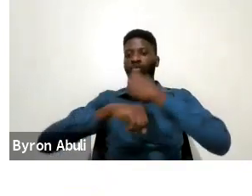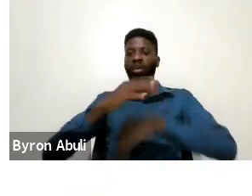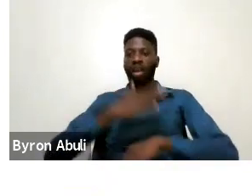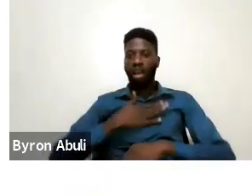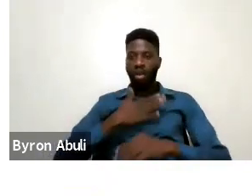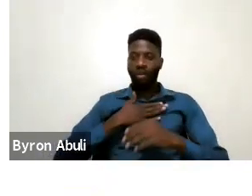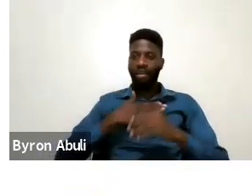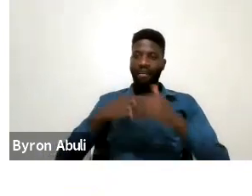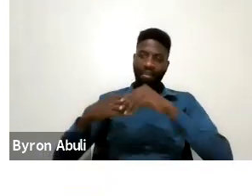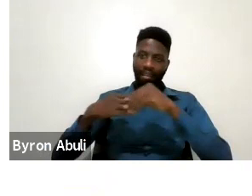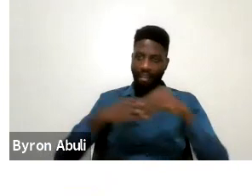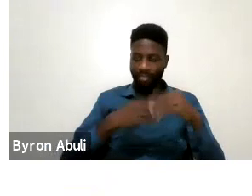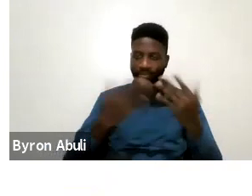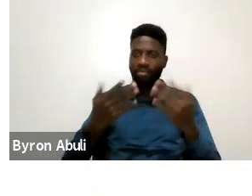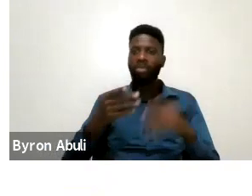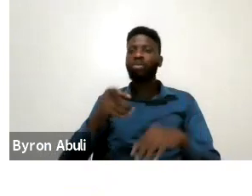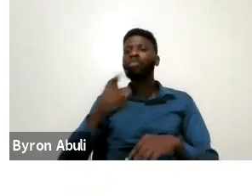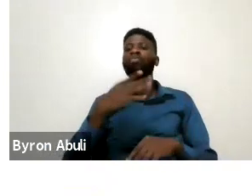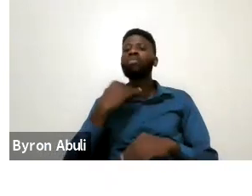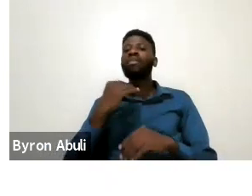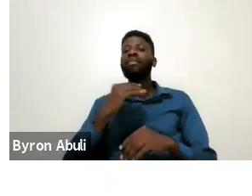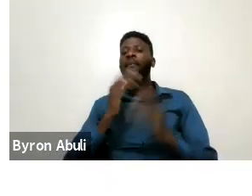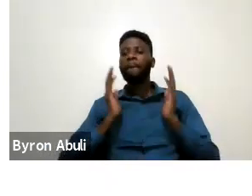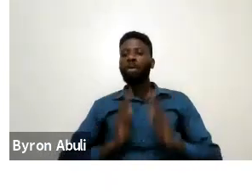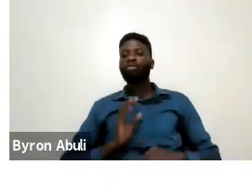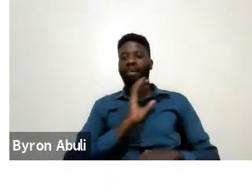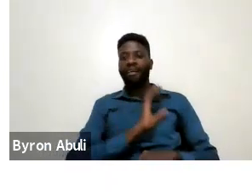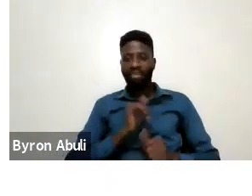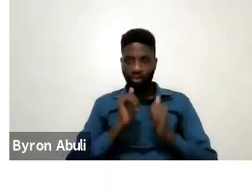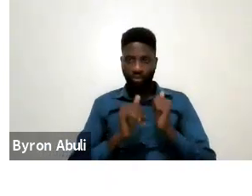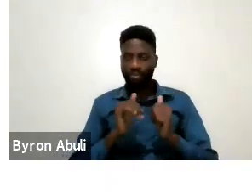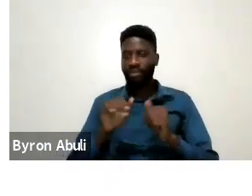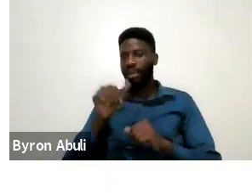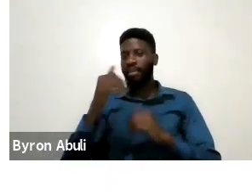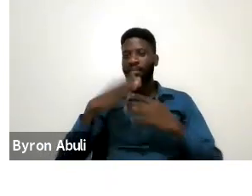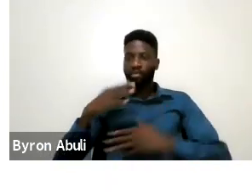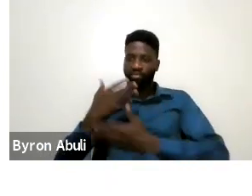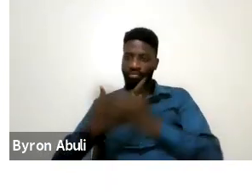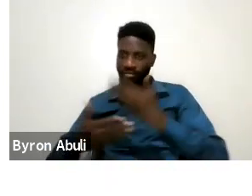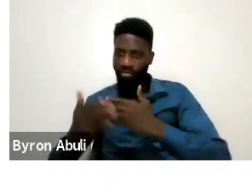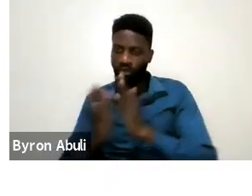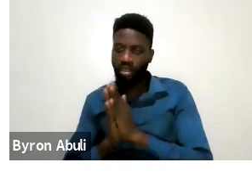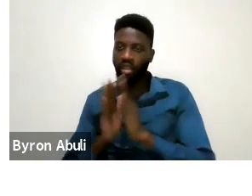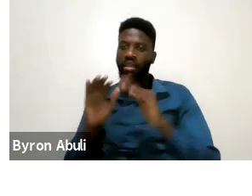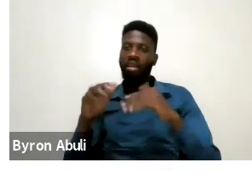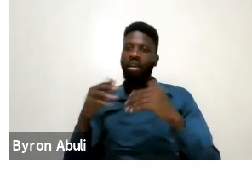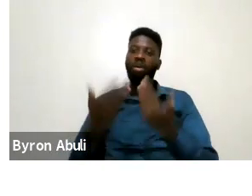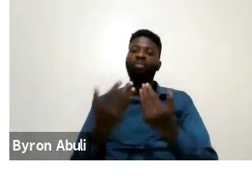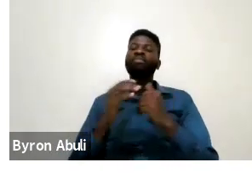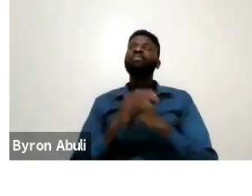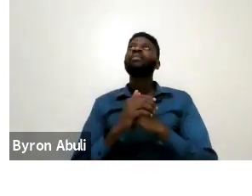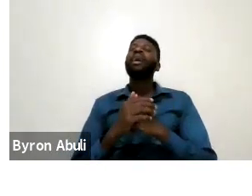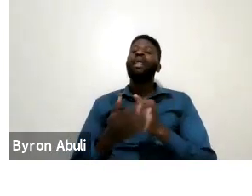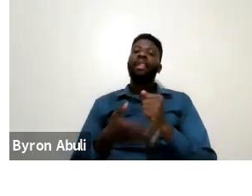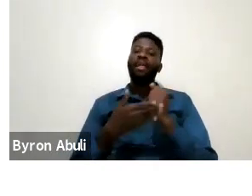want to be, the manner in which we treat ourselves and others, and our interactions with the world. They provide the general guideline